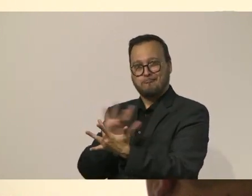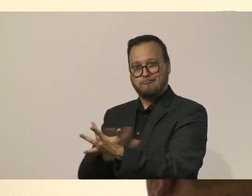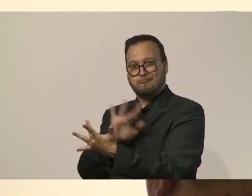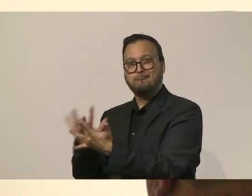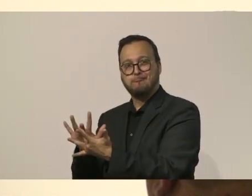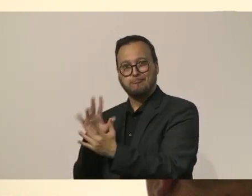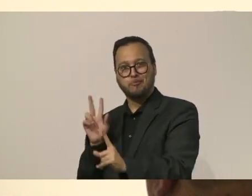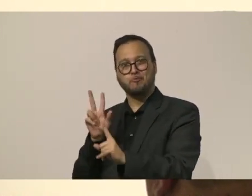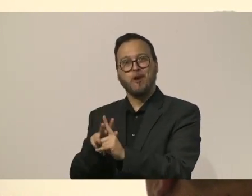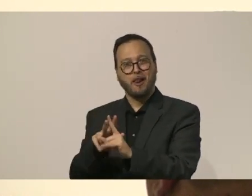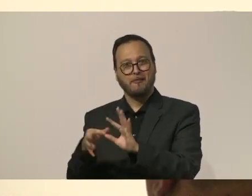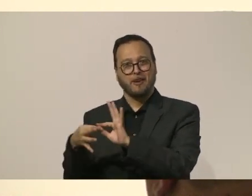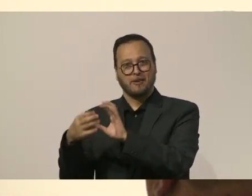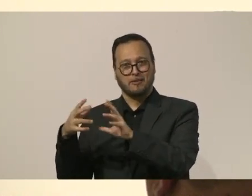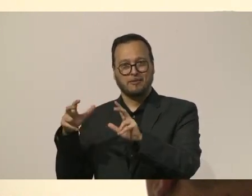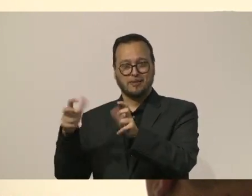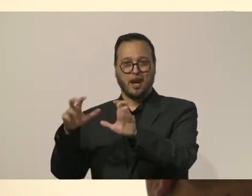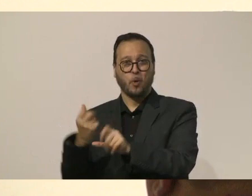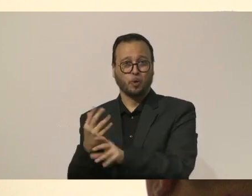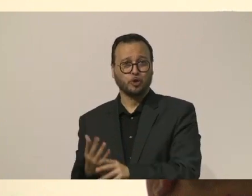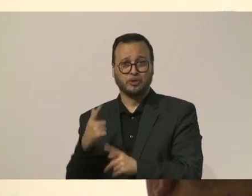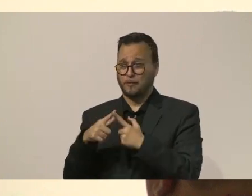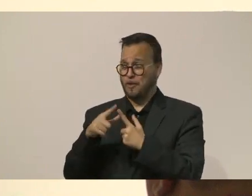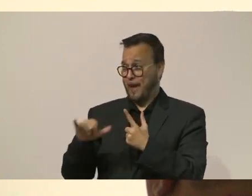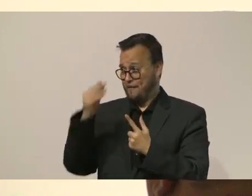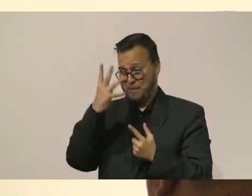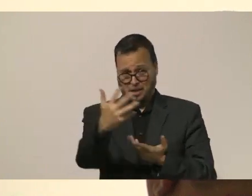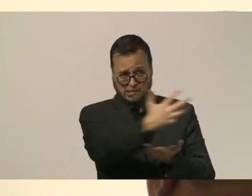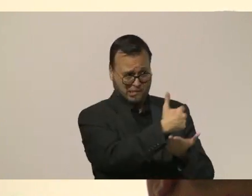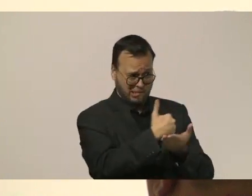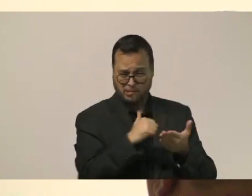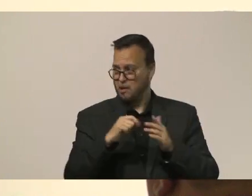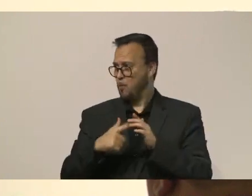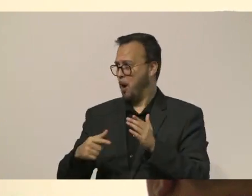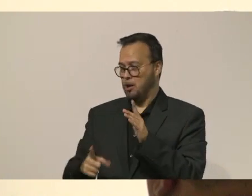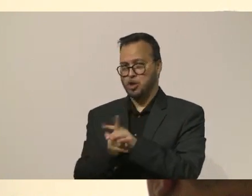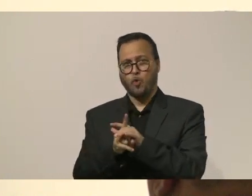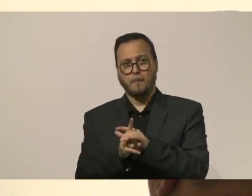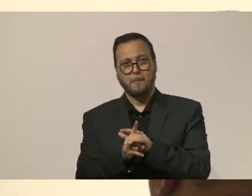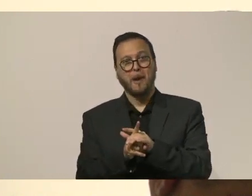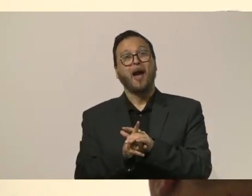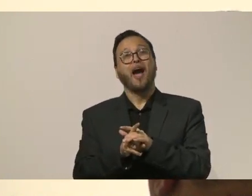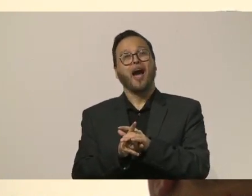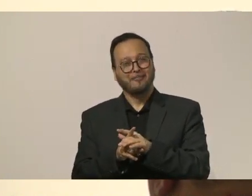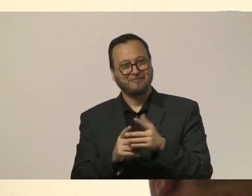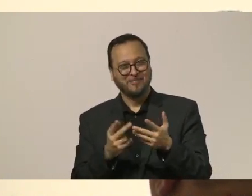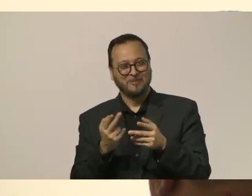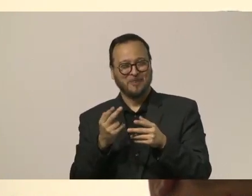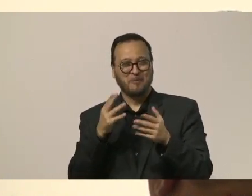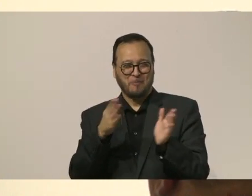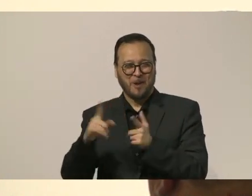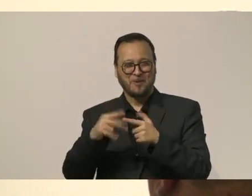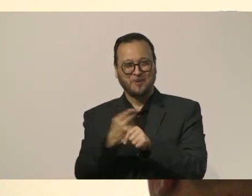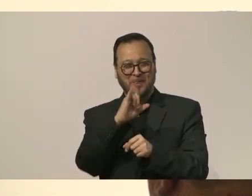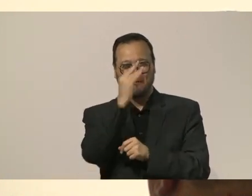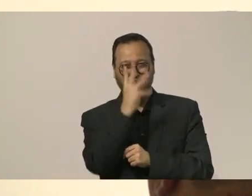about the themes that emerge via this data, and we plan on using it to inform the tightening up of policies